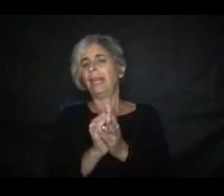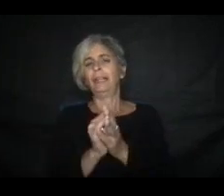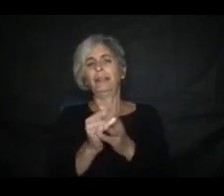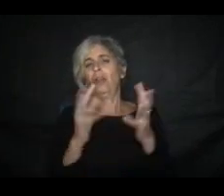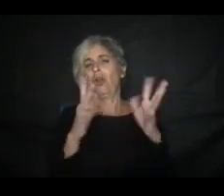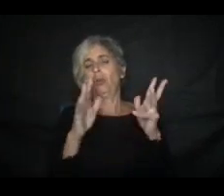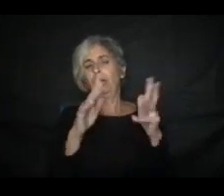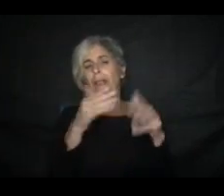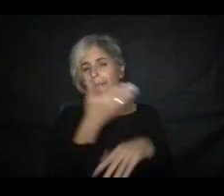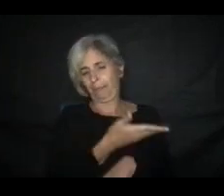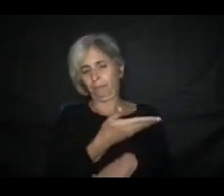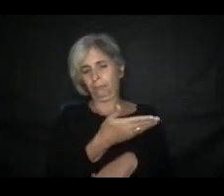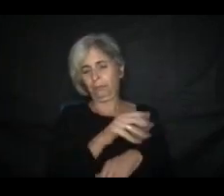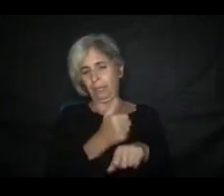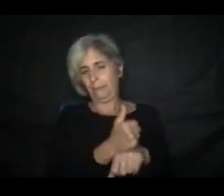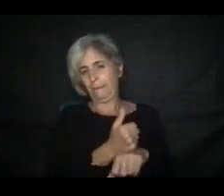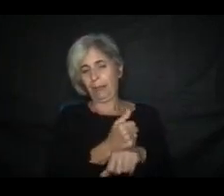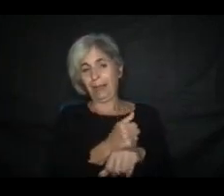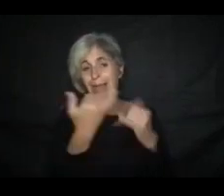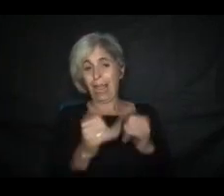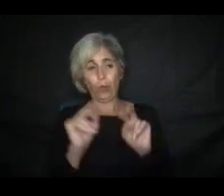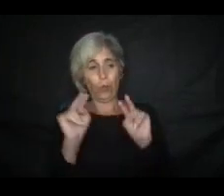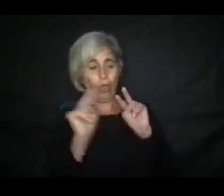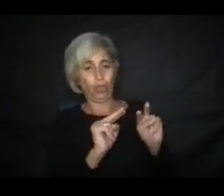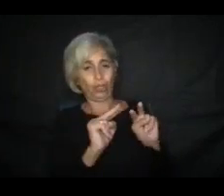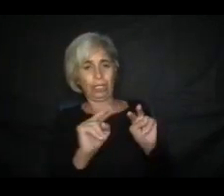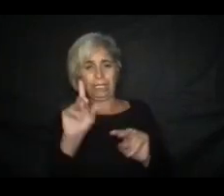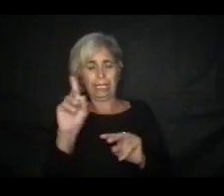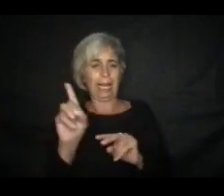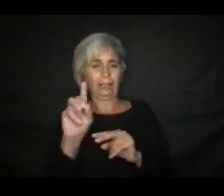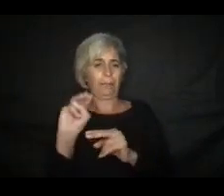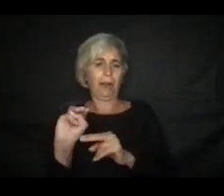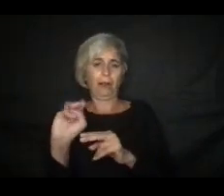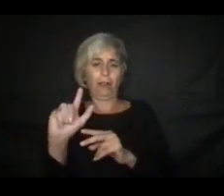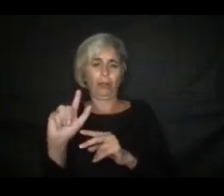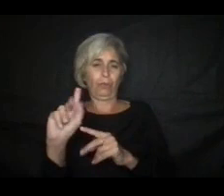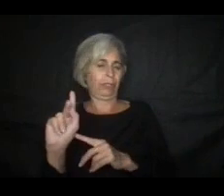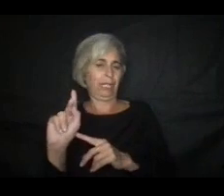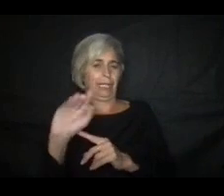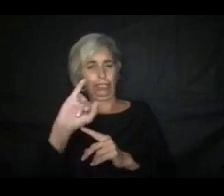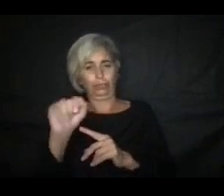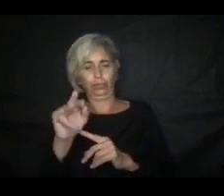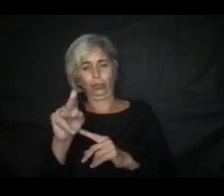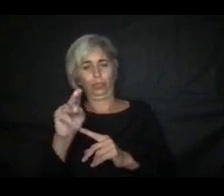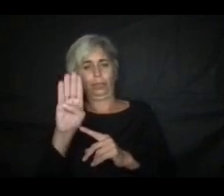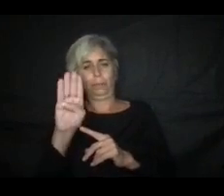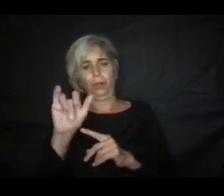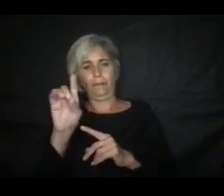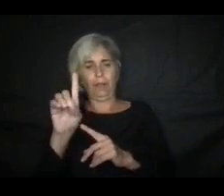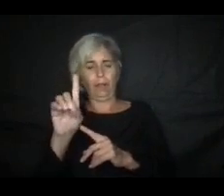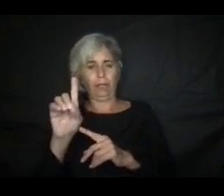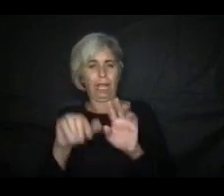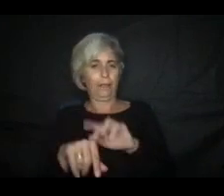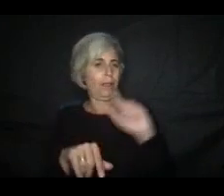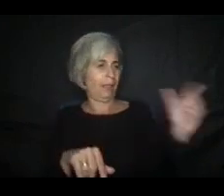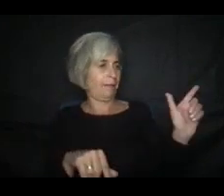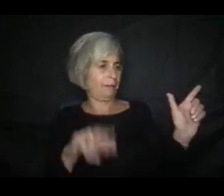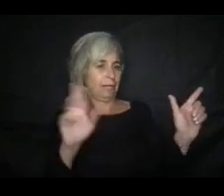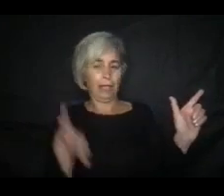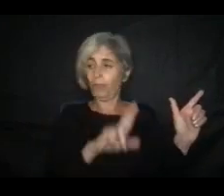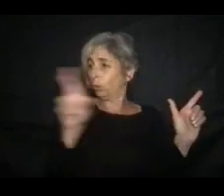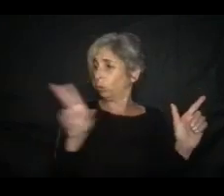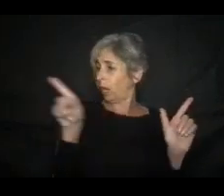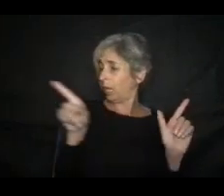are looking right now at Dr. Martin Luther King Jr. Boulevard to your left, and then to your right,